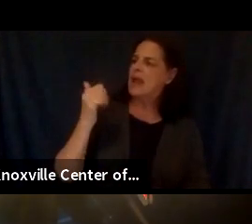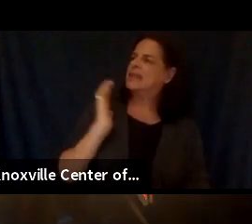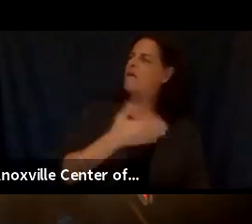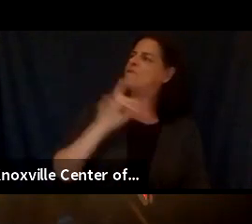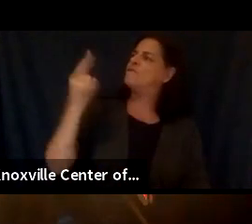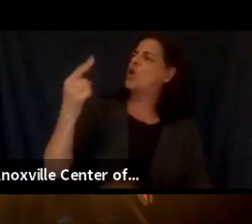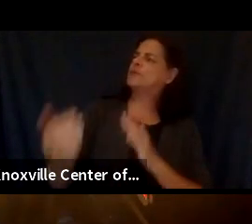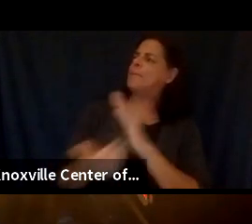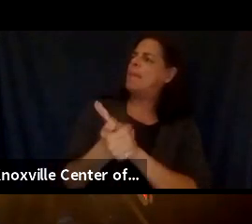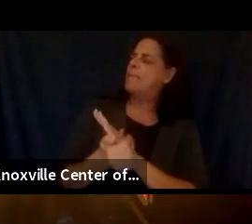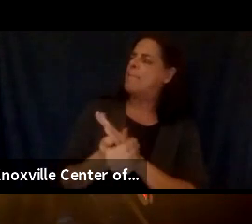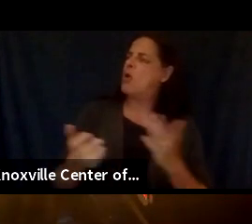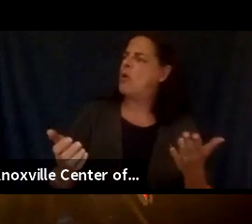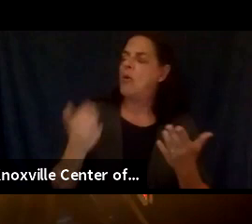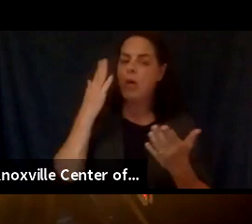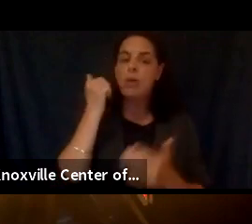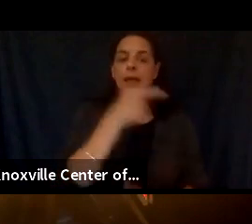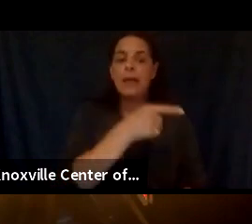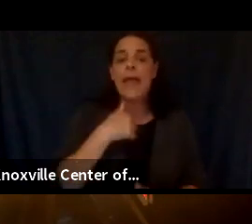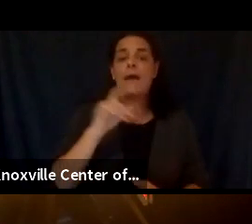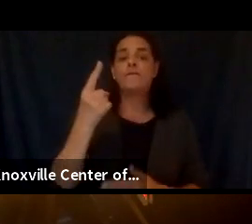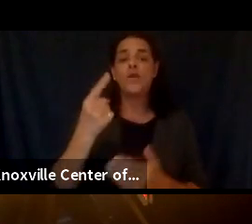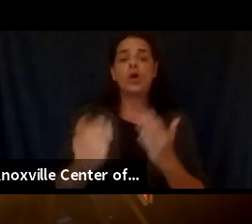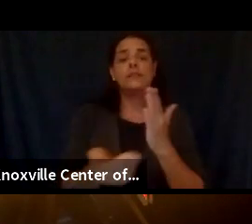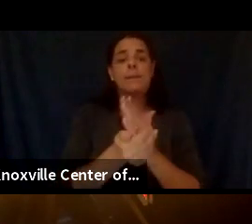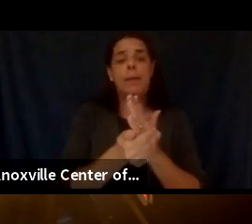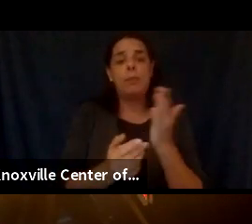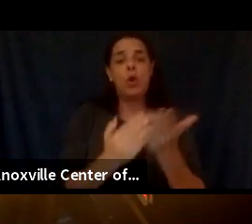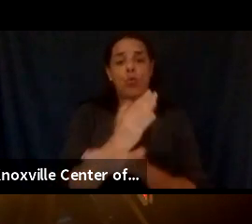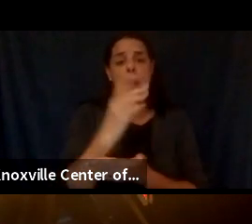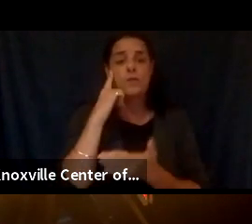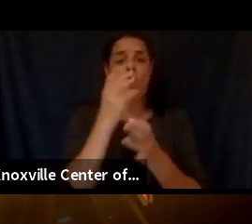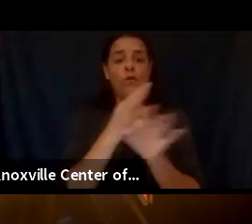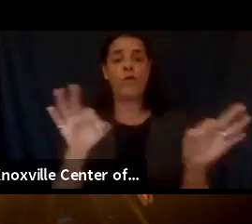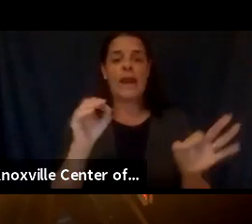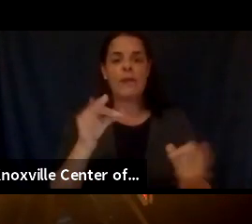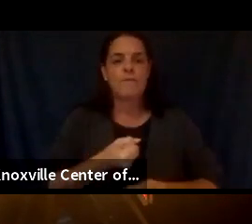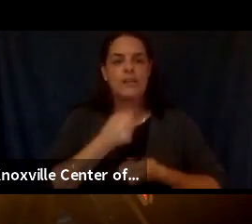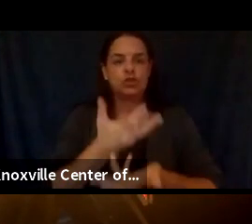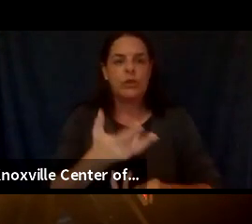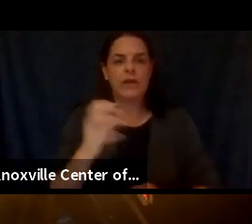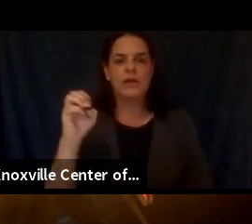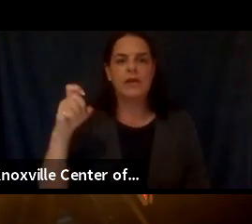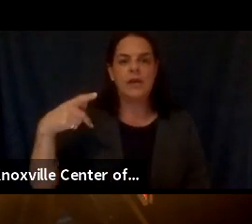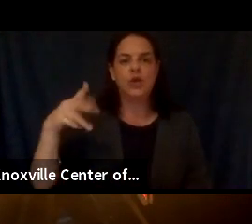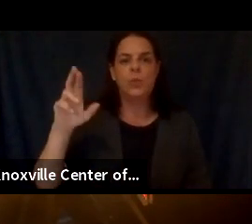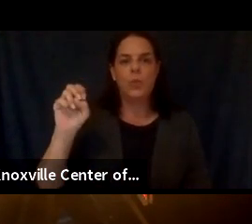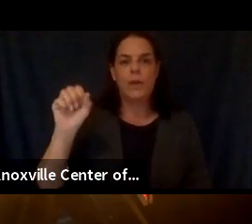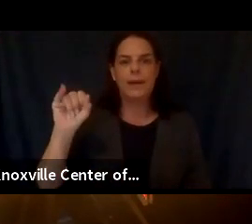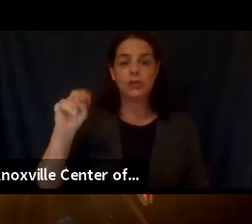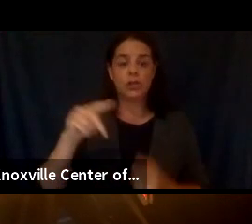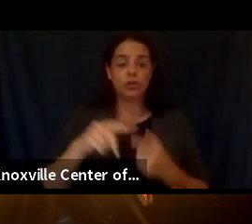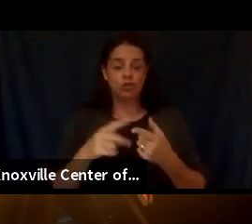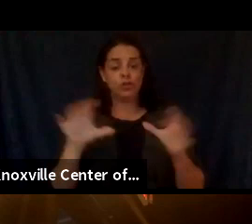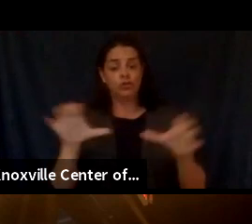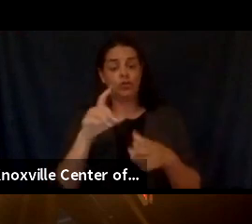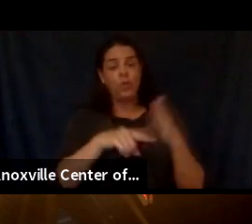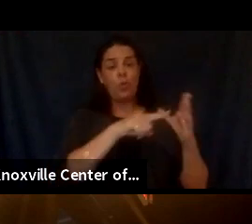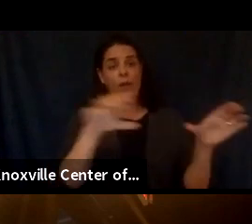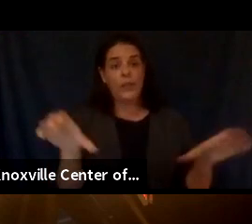Amendment, because they have a First Amendment right of freedom of expression to engage in their